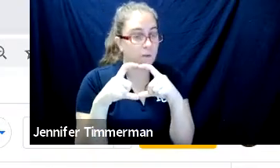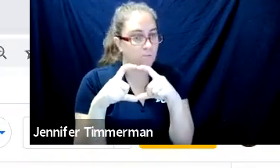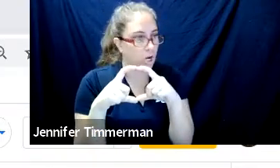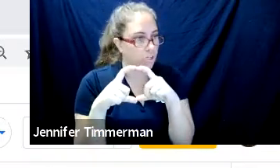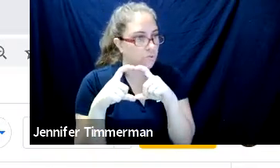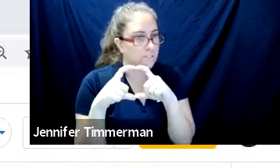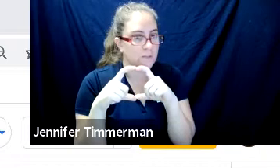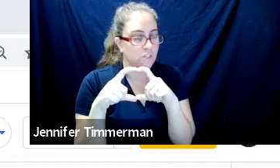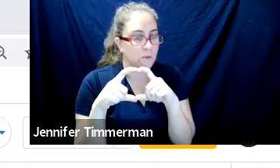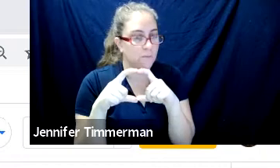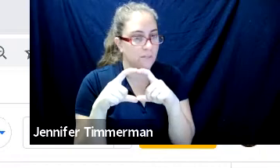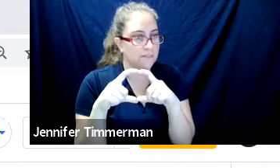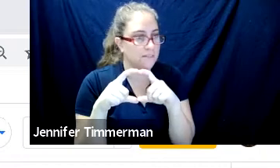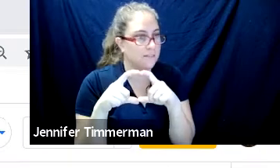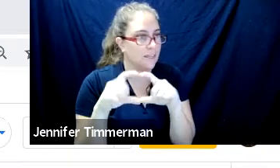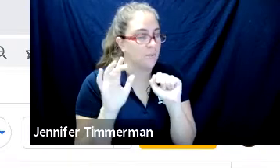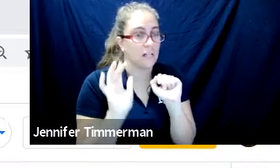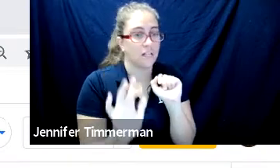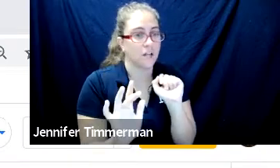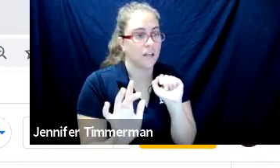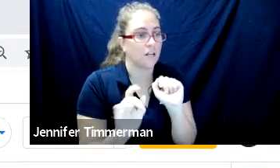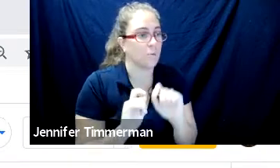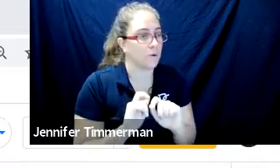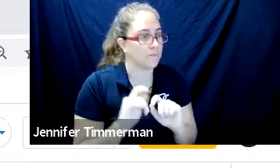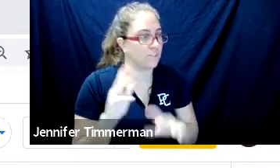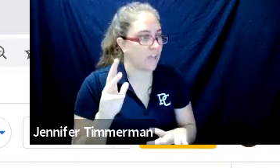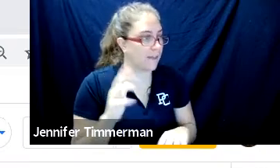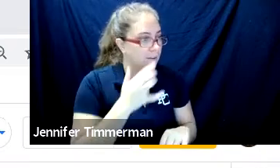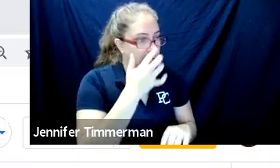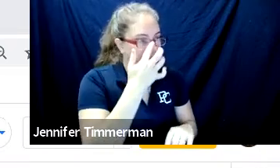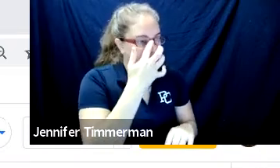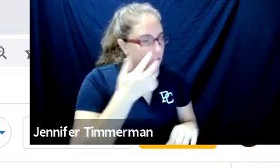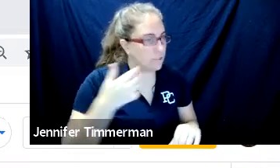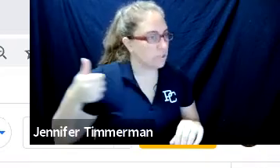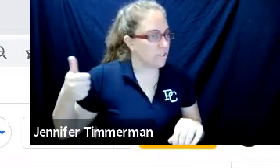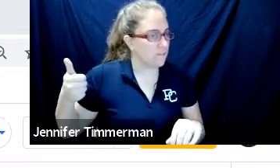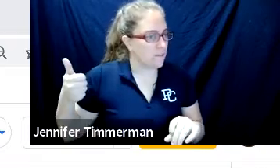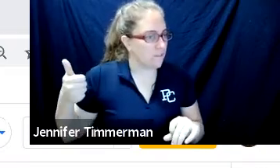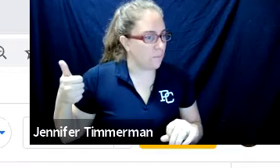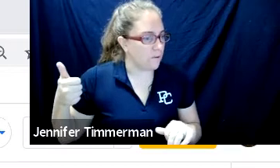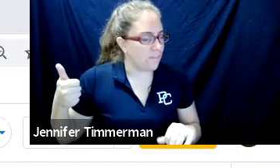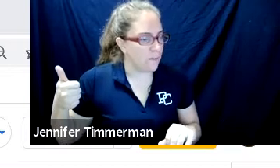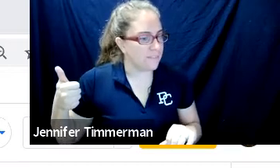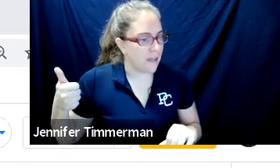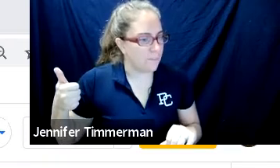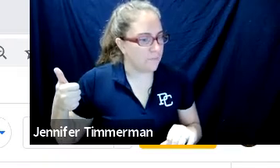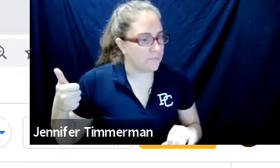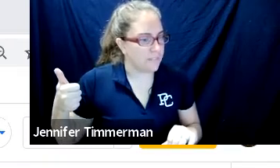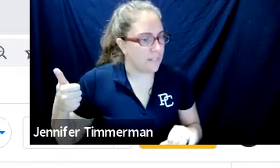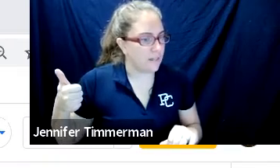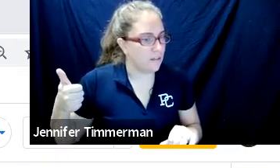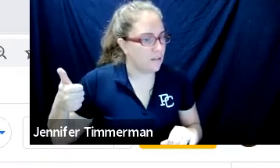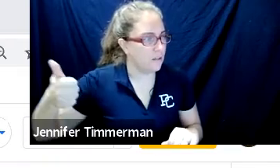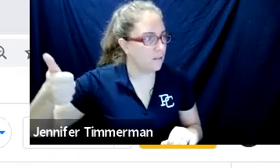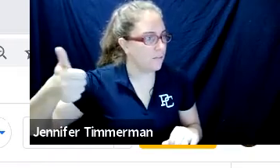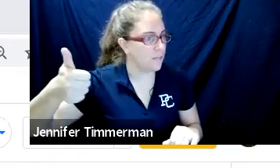speech bubble, cartoon speech bubble that you can click on and it'll bring up the chat. So just give me a thumbs up if you